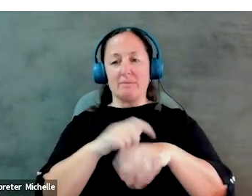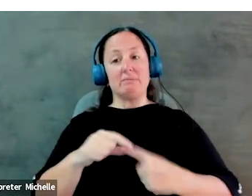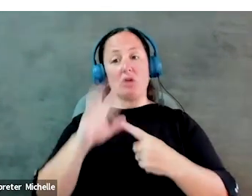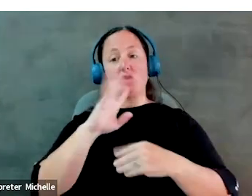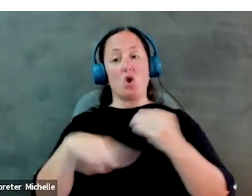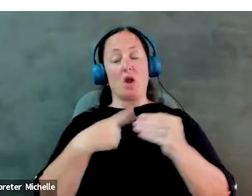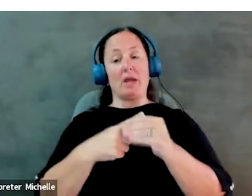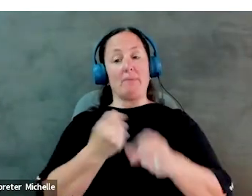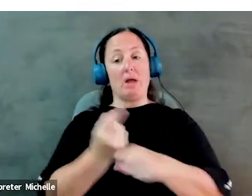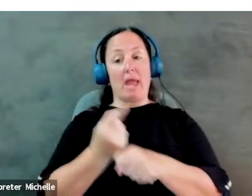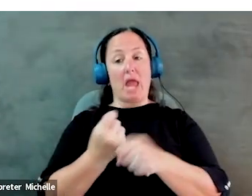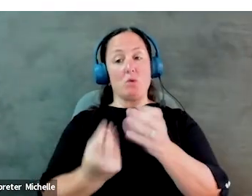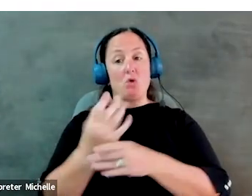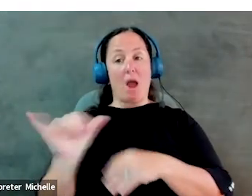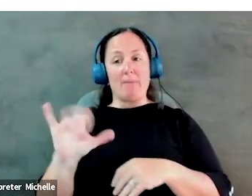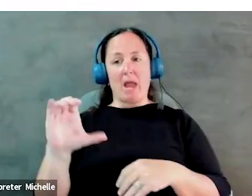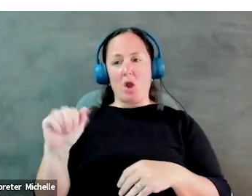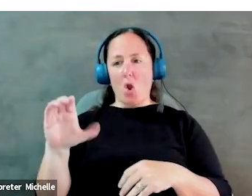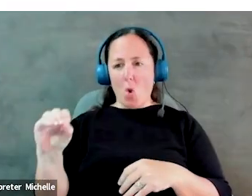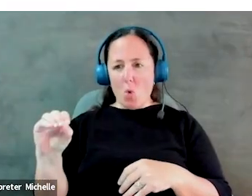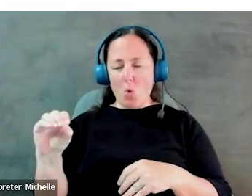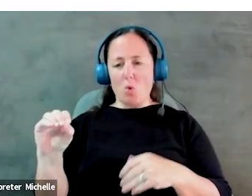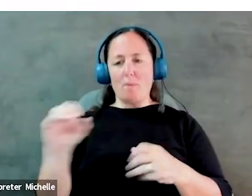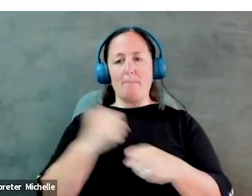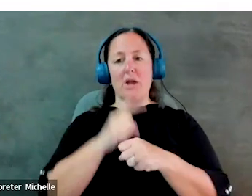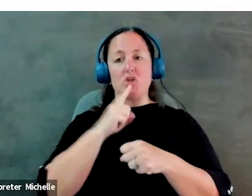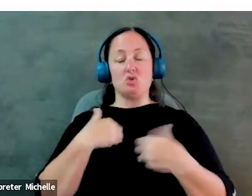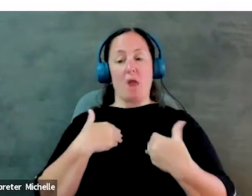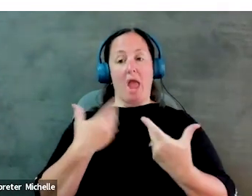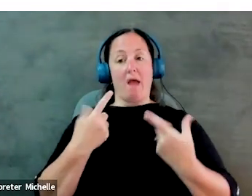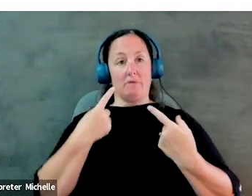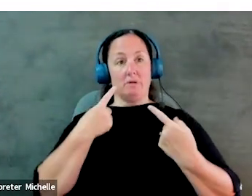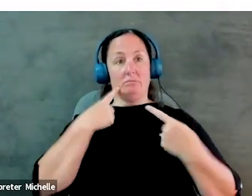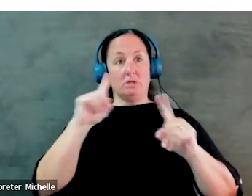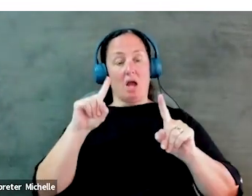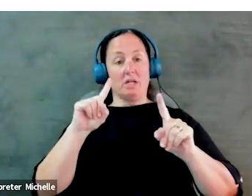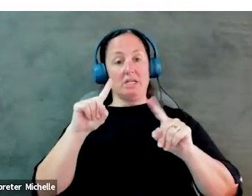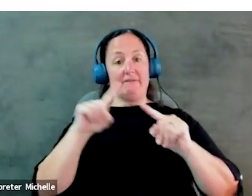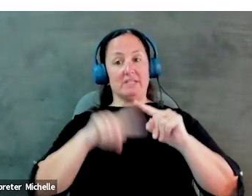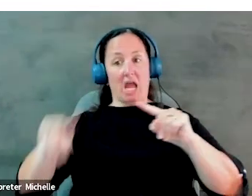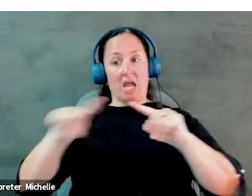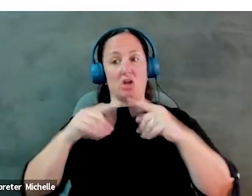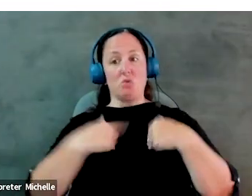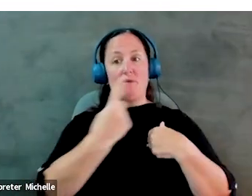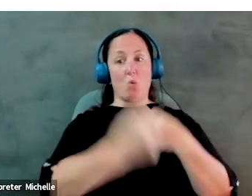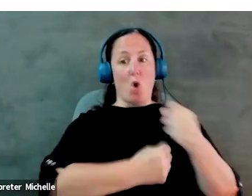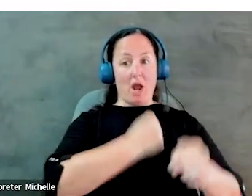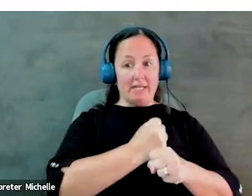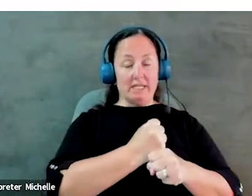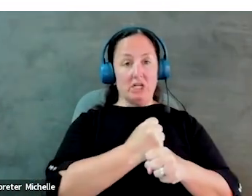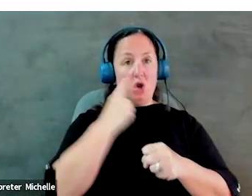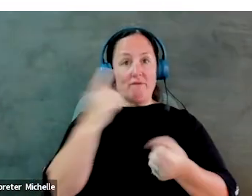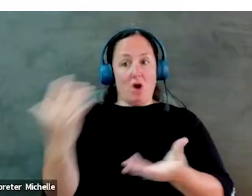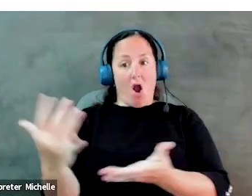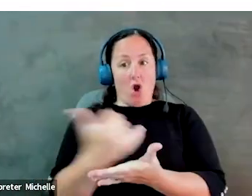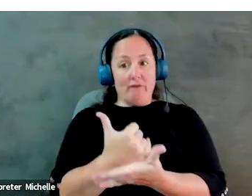crop like cocoa. To have a productive cycle, you're talking about a year for it